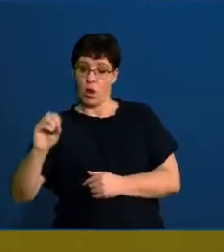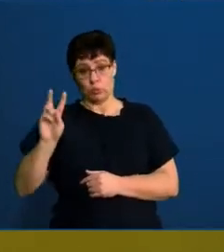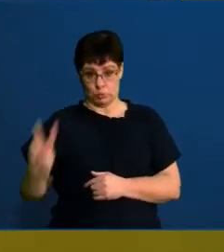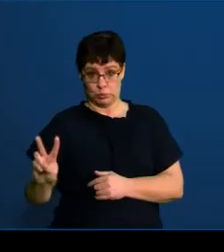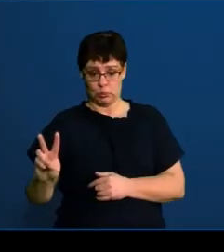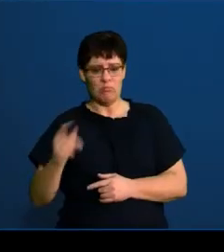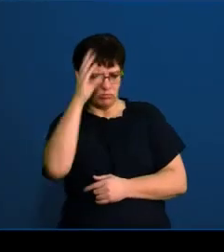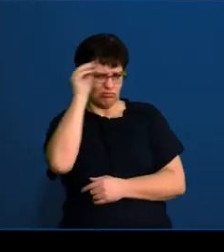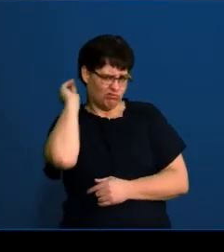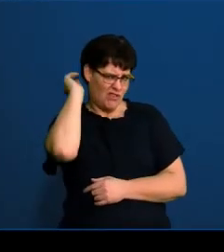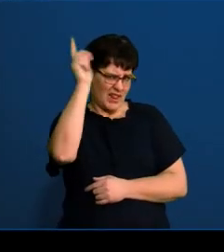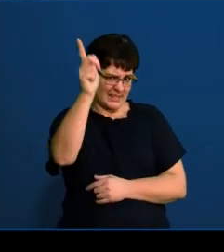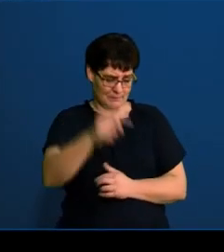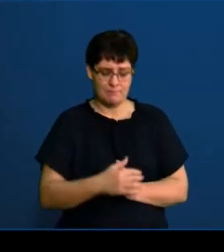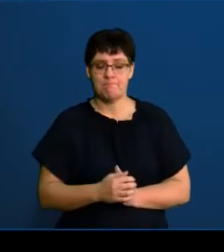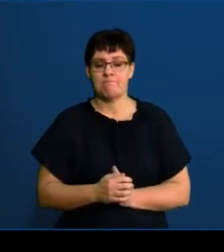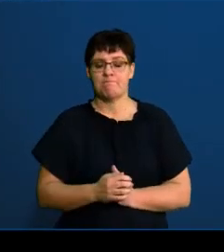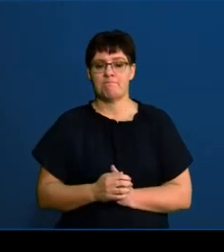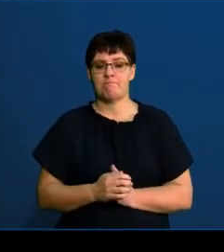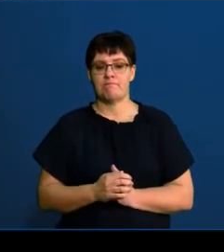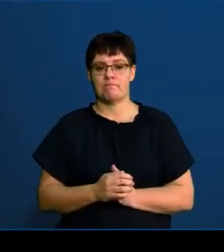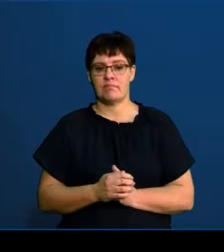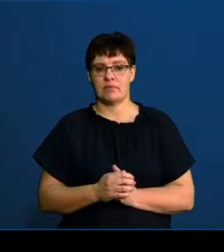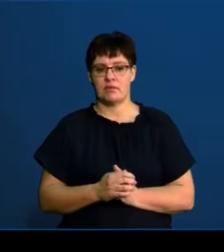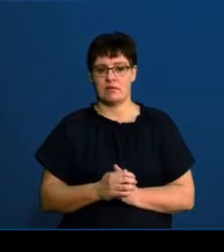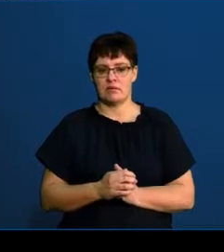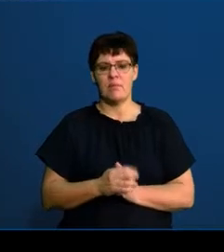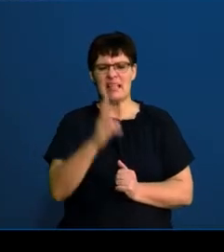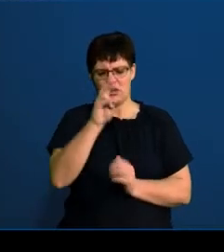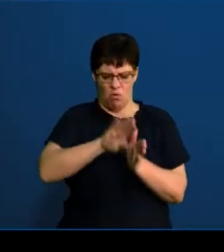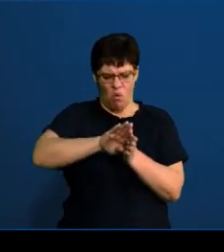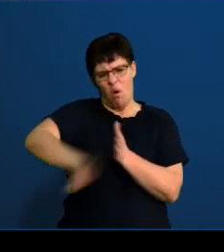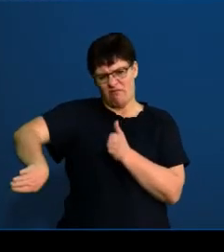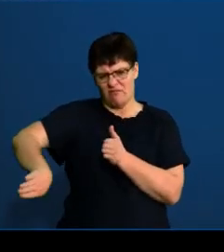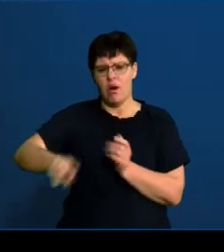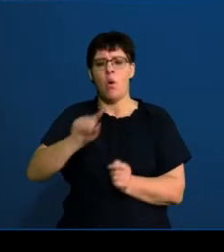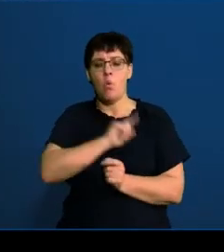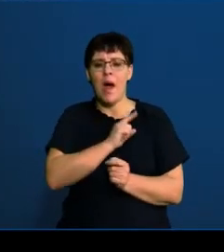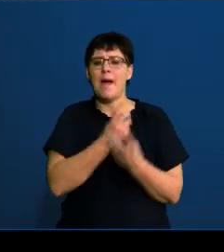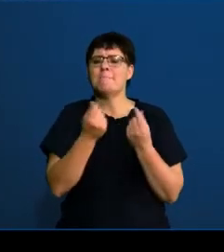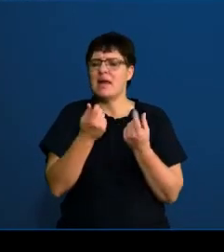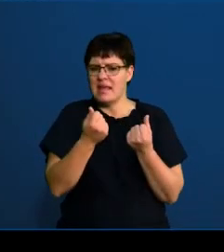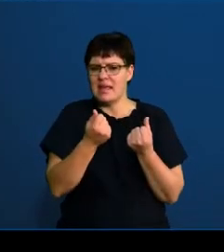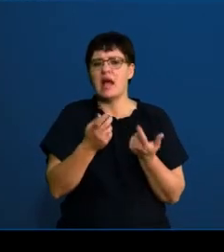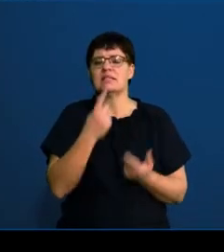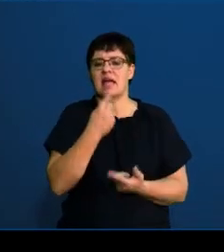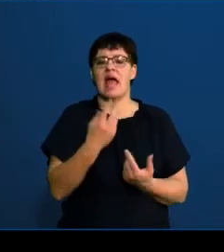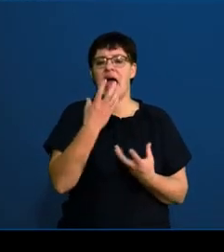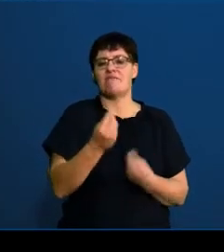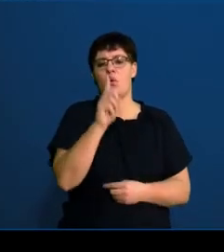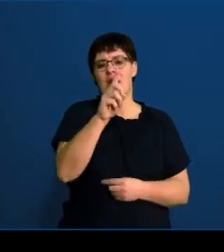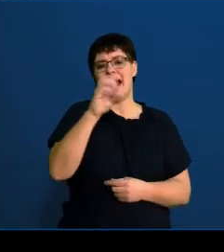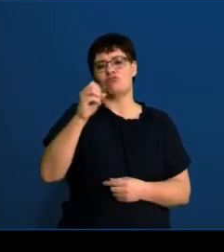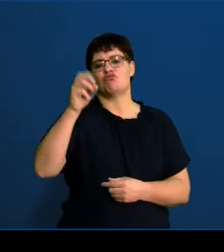on. So I'm immediately taking away my zeros. Because when I deal with amount of money, I'll say to you, I've got 100 Rand. I don't tell